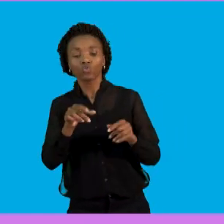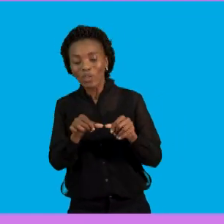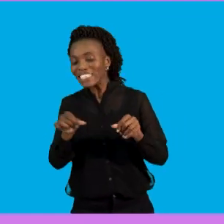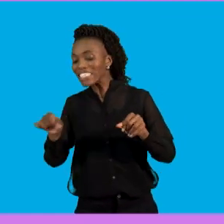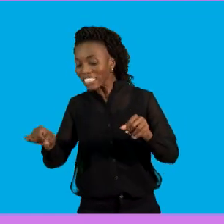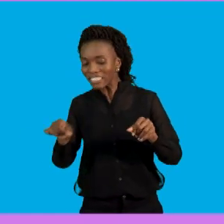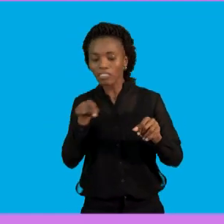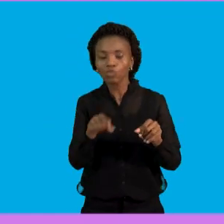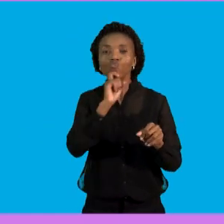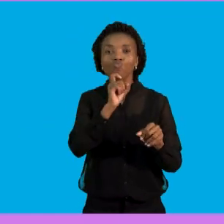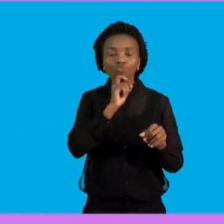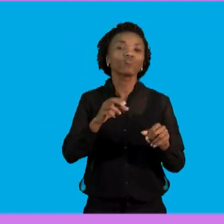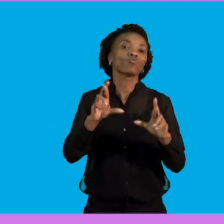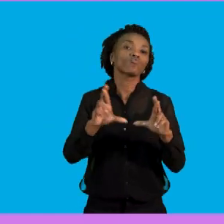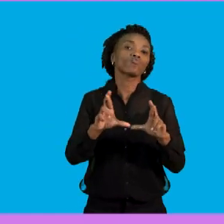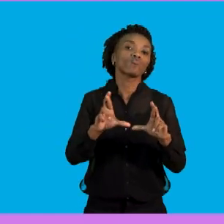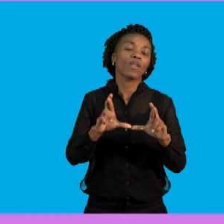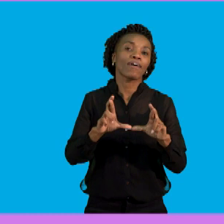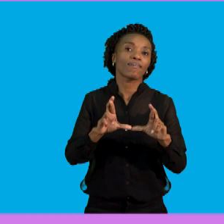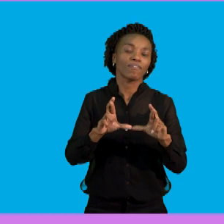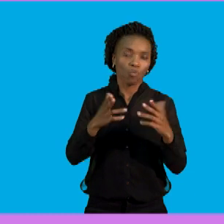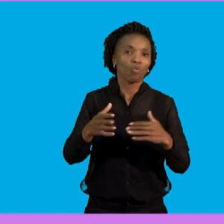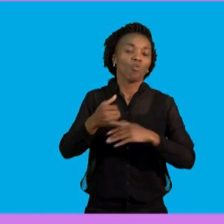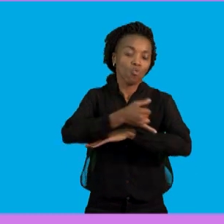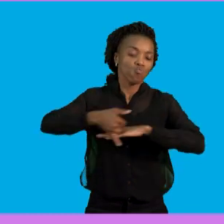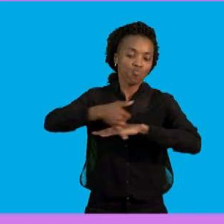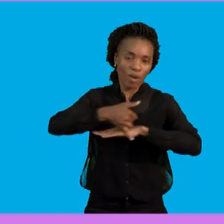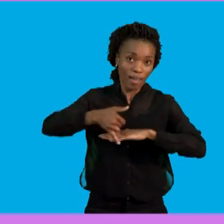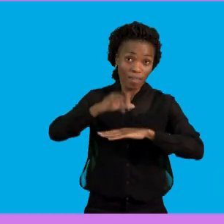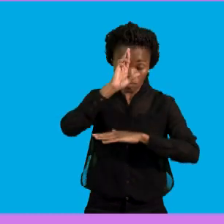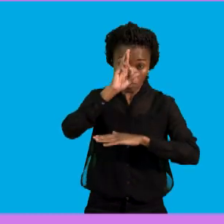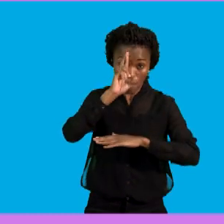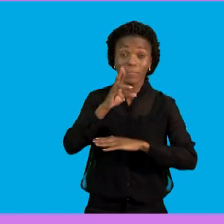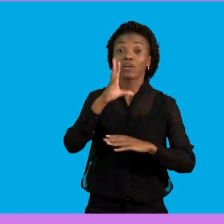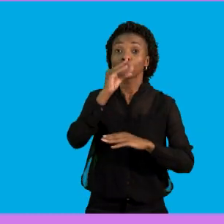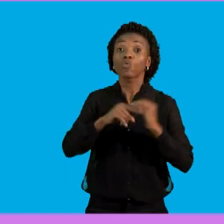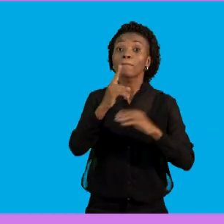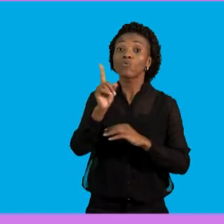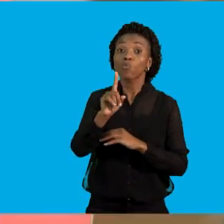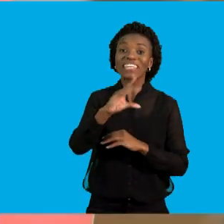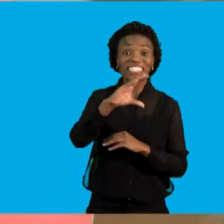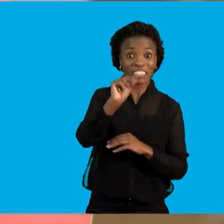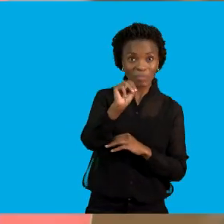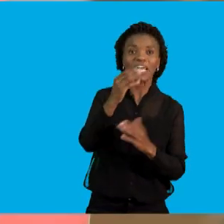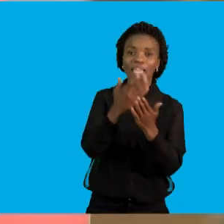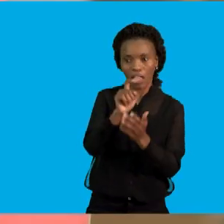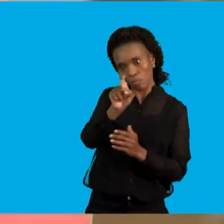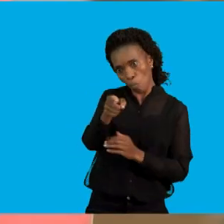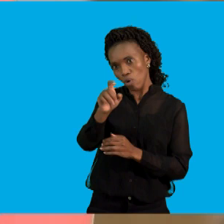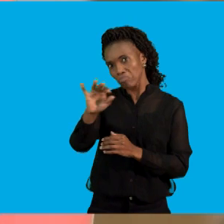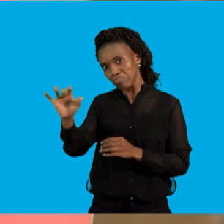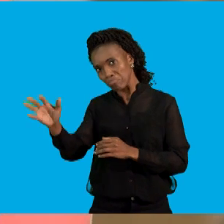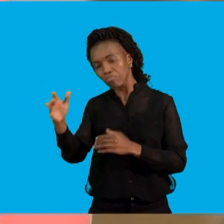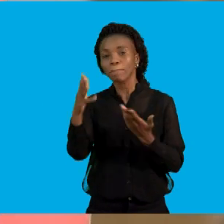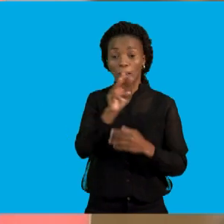centimeters and in millimeters between two points. Remember, we have talked about the centimeter, that it will have a decimal, as well